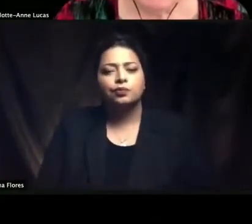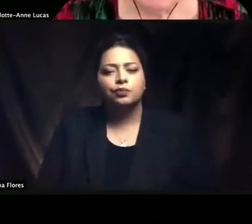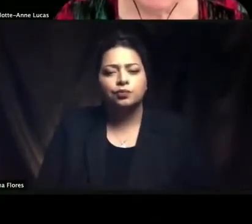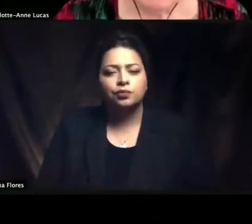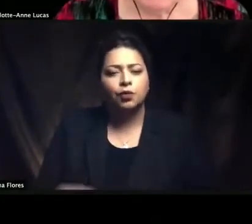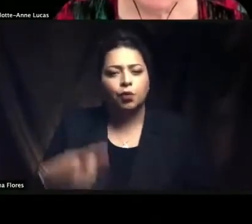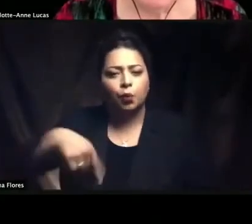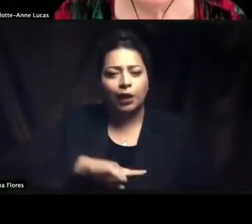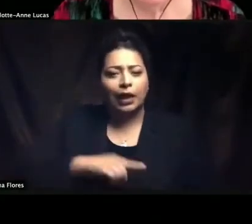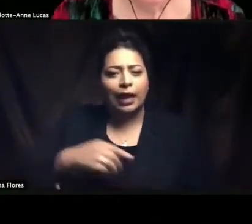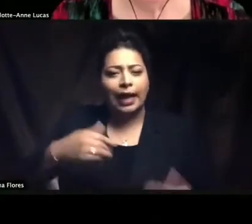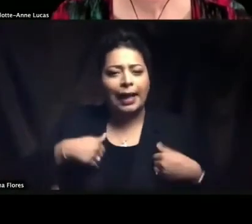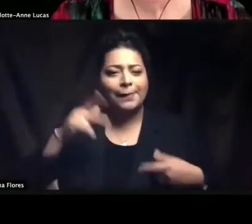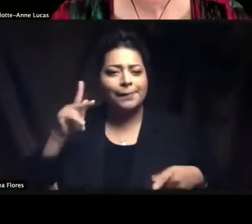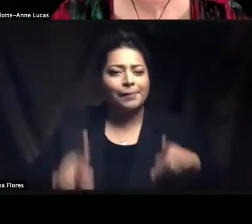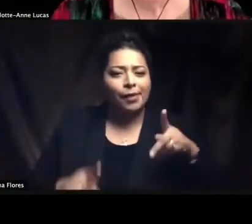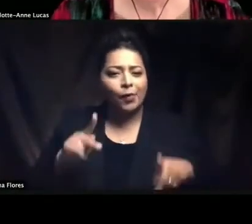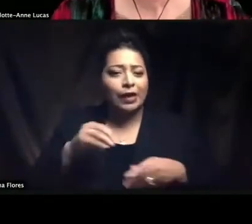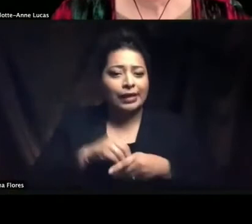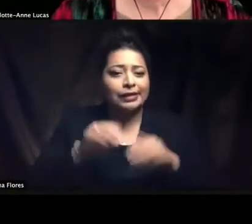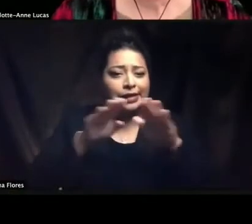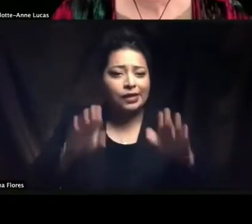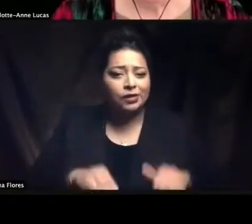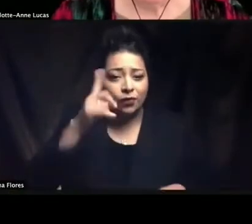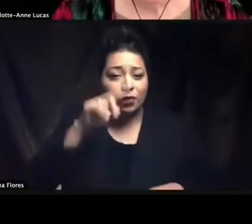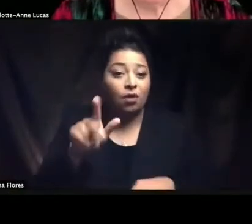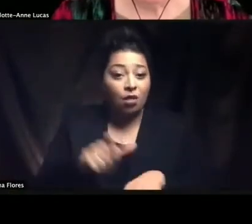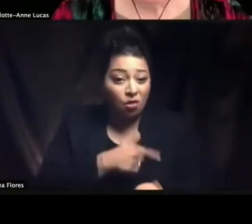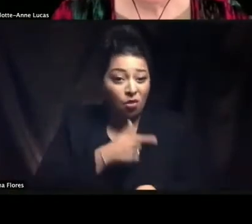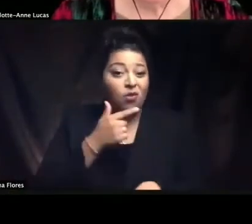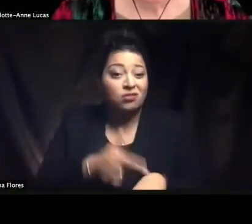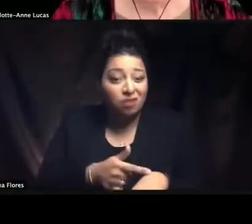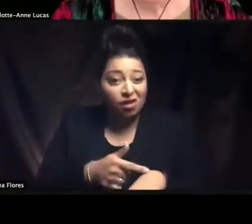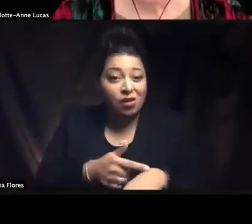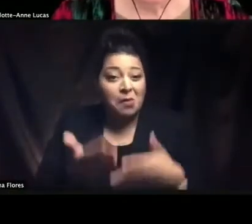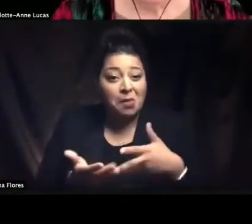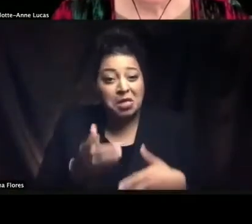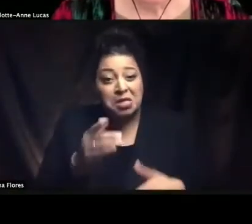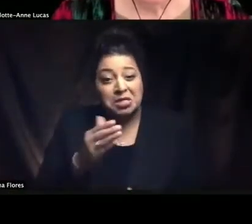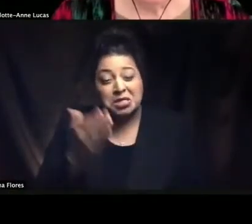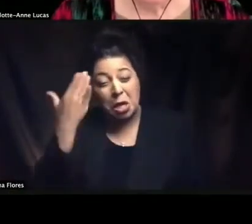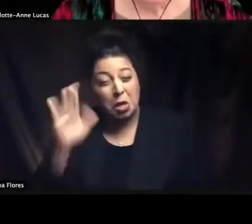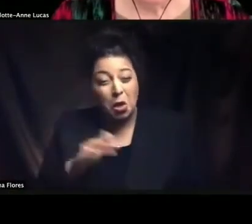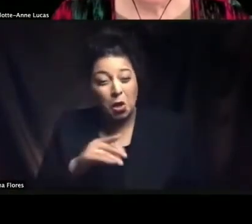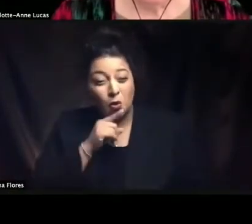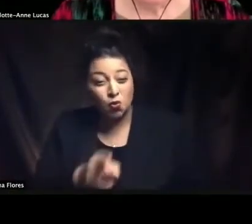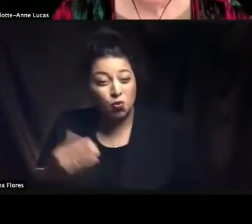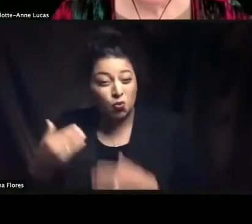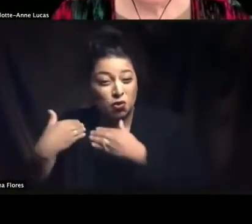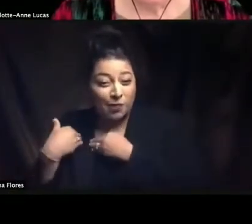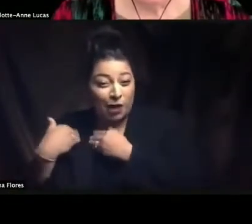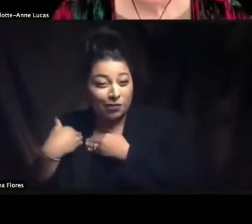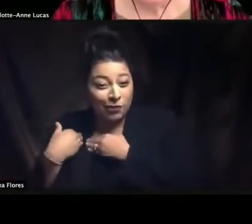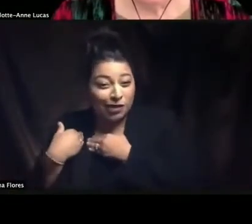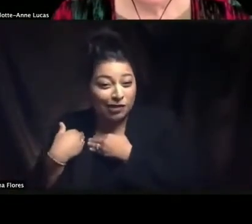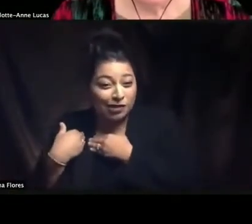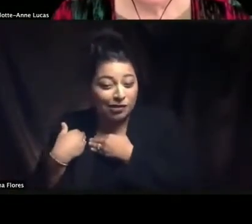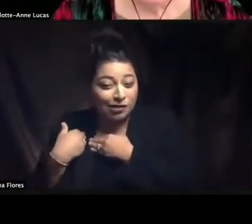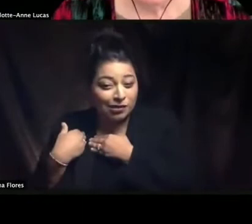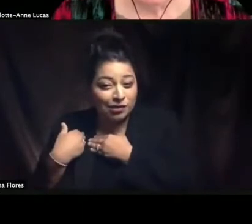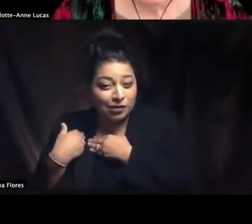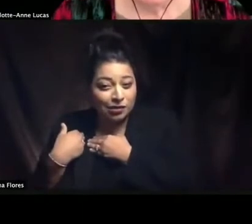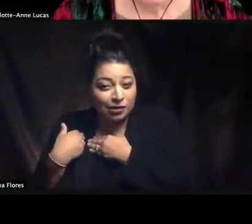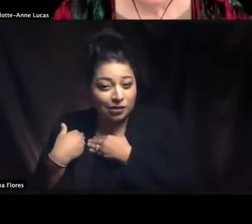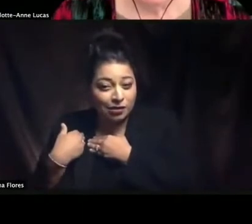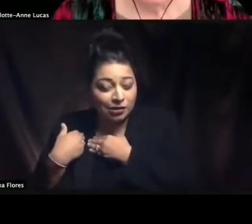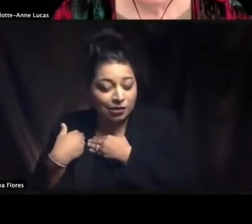we've had people that have been in these homes for a long time, and they may not know the true responsibility of